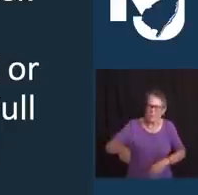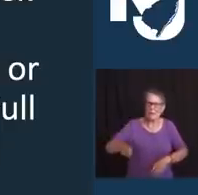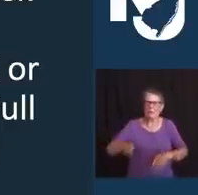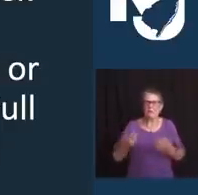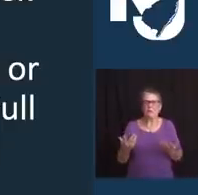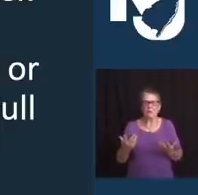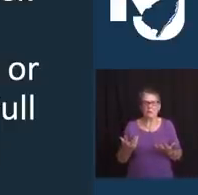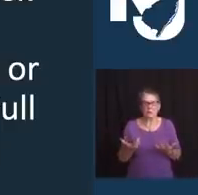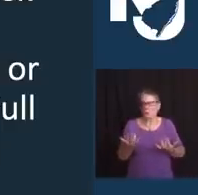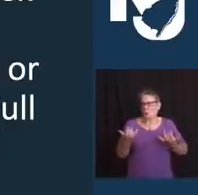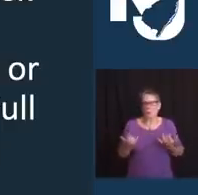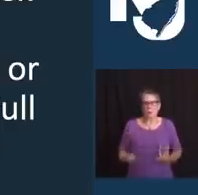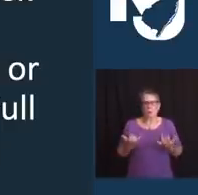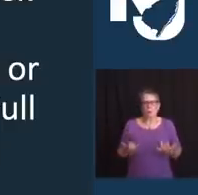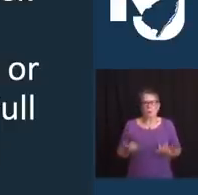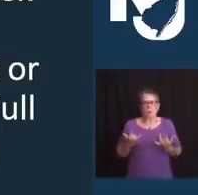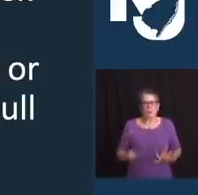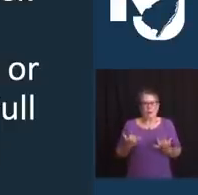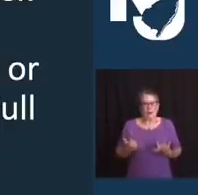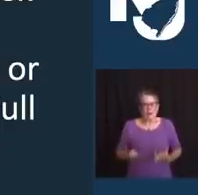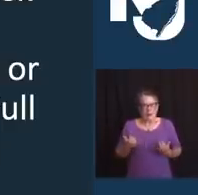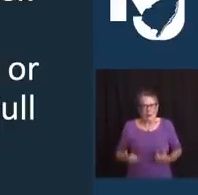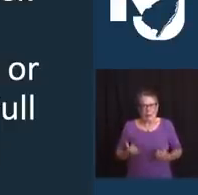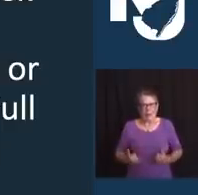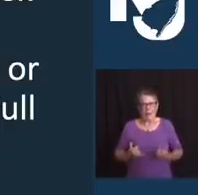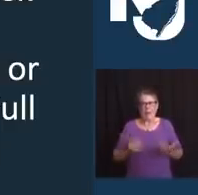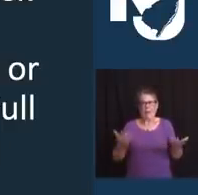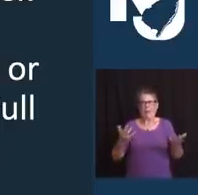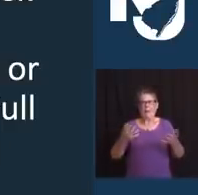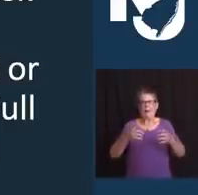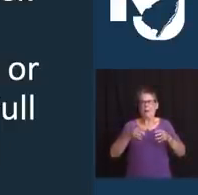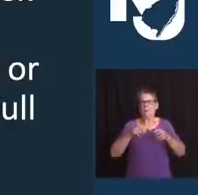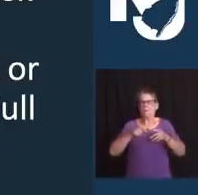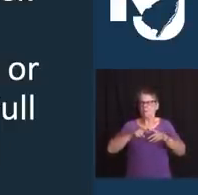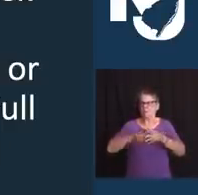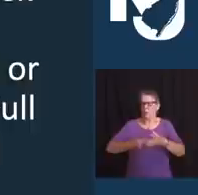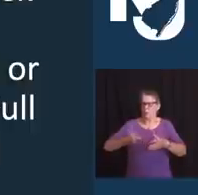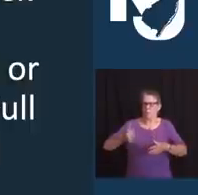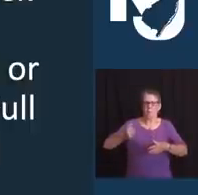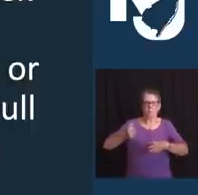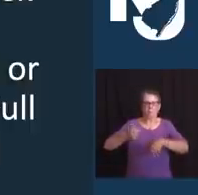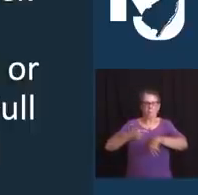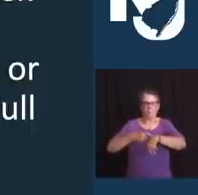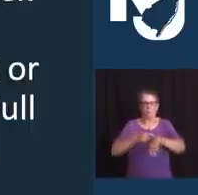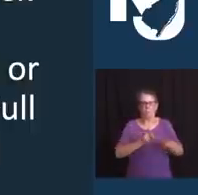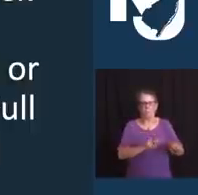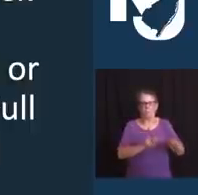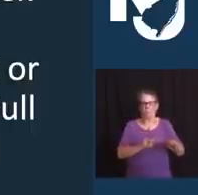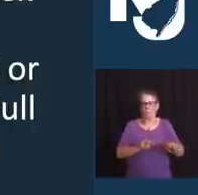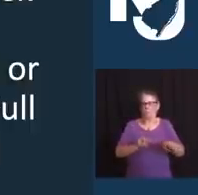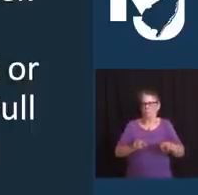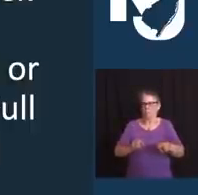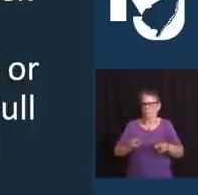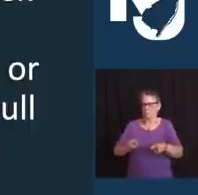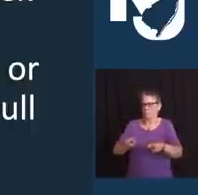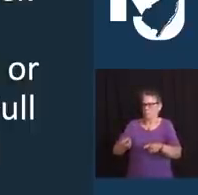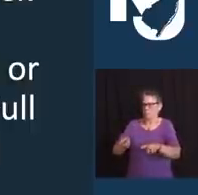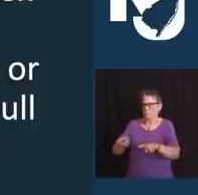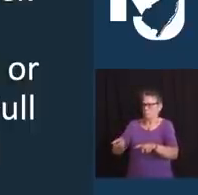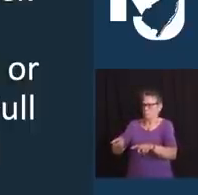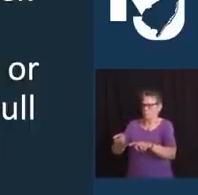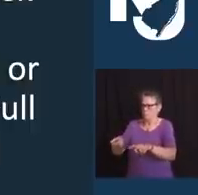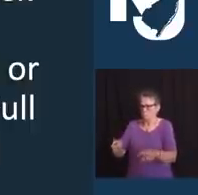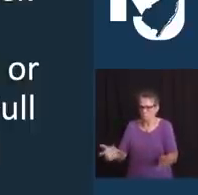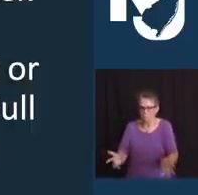ticking to the September 7th date to come into full compliance. And while this policy specifically impacts the healthcare